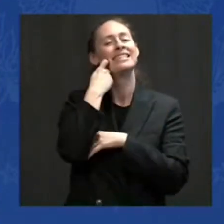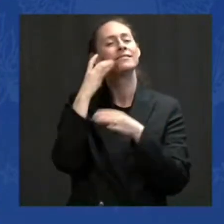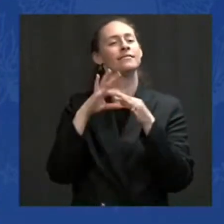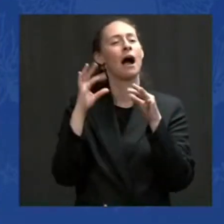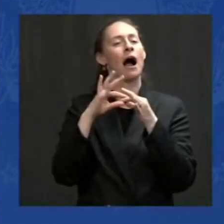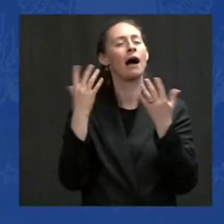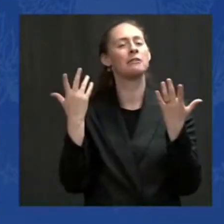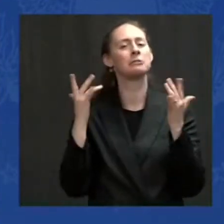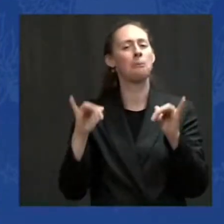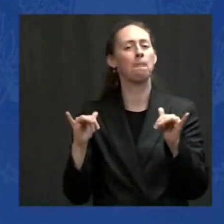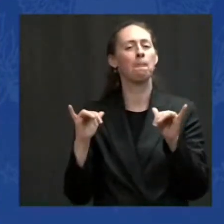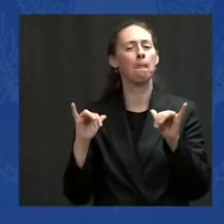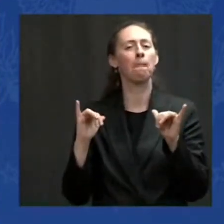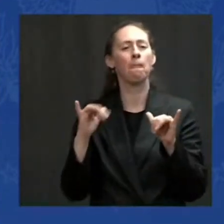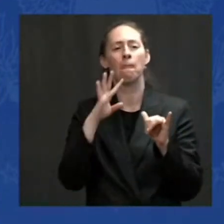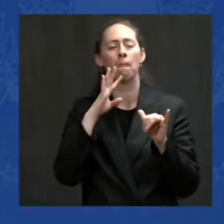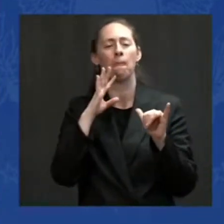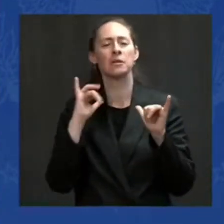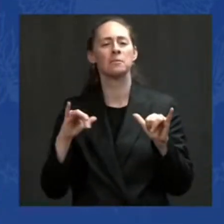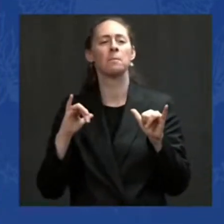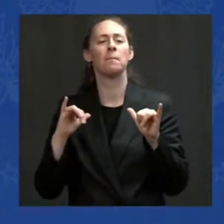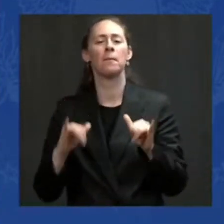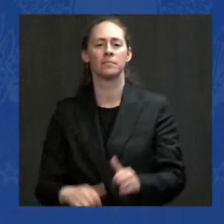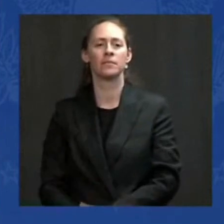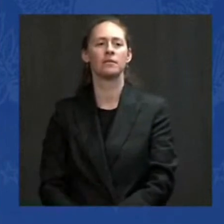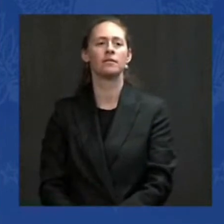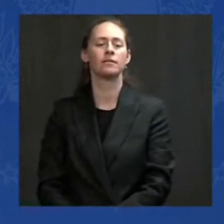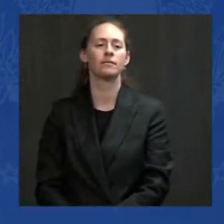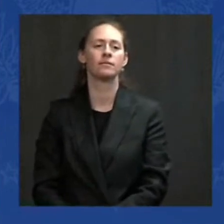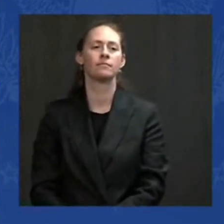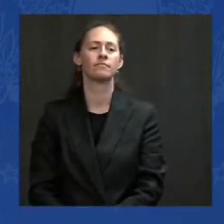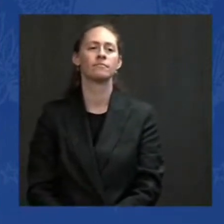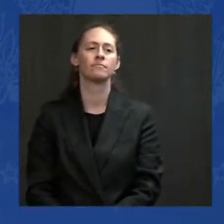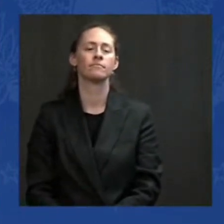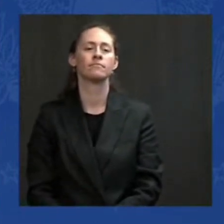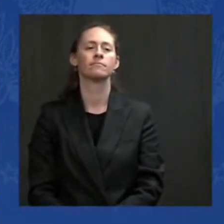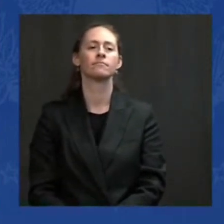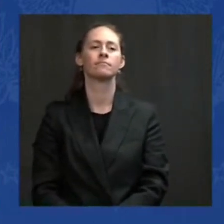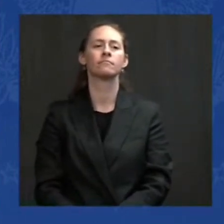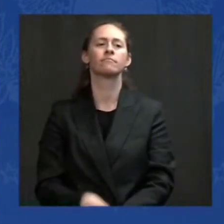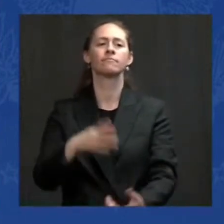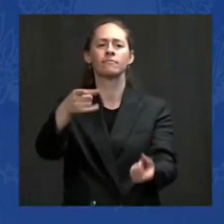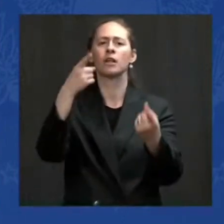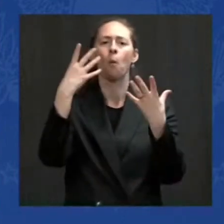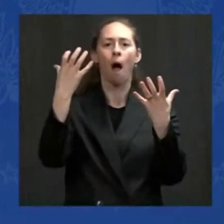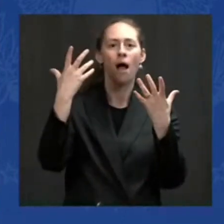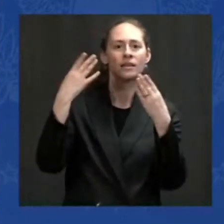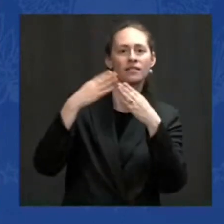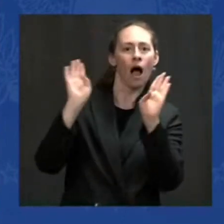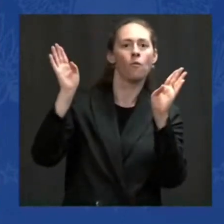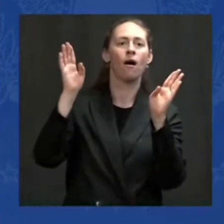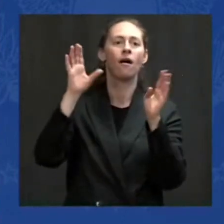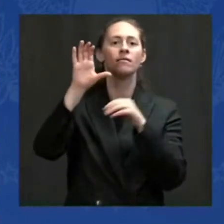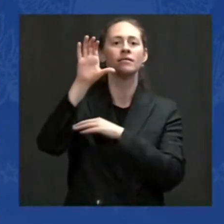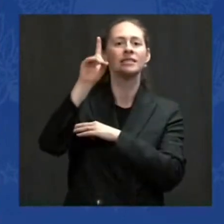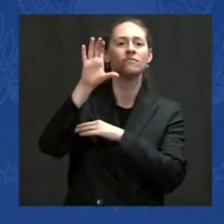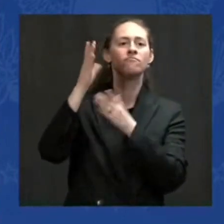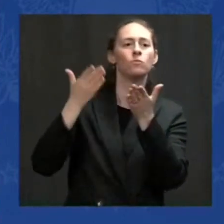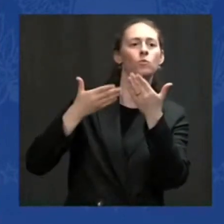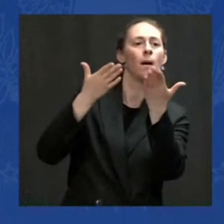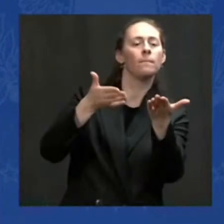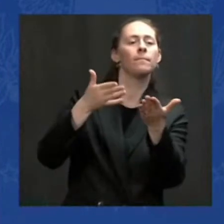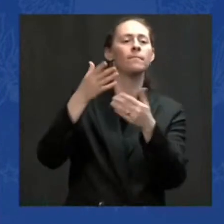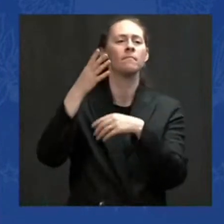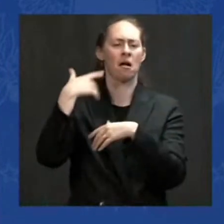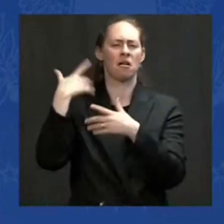I mean, you look for what the general recommendation is from the CDC, and I'll let Dr. Walensky comment that in a moment. The